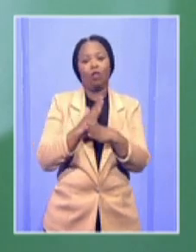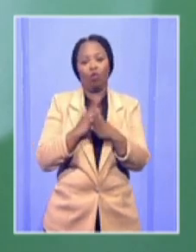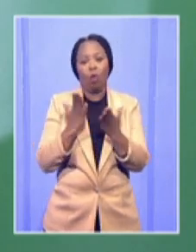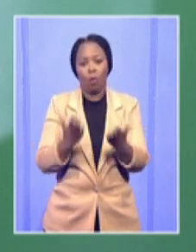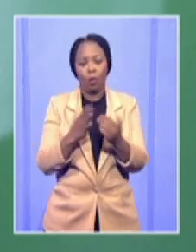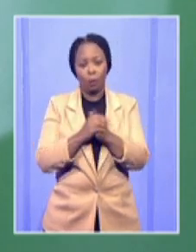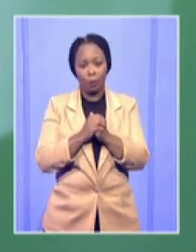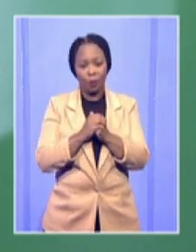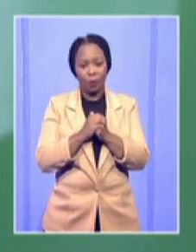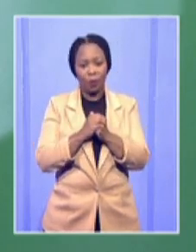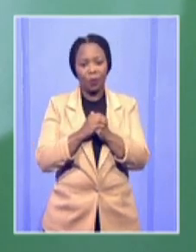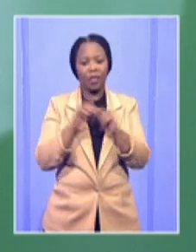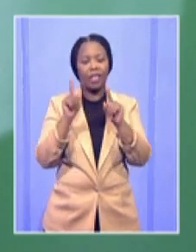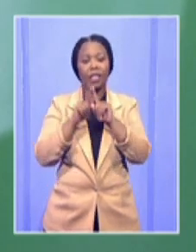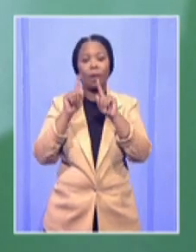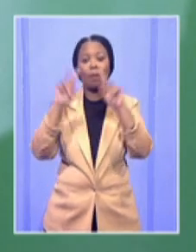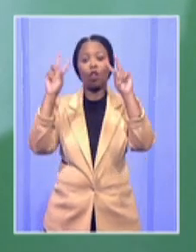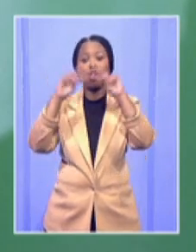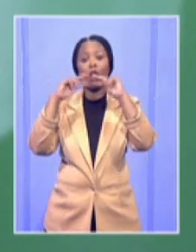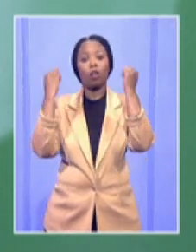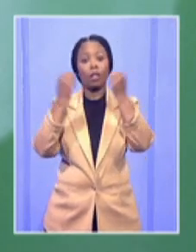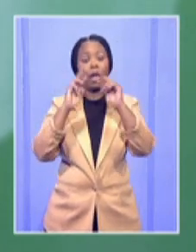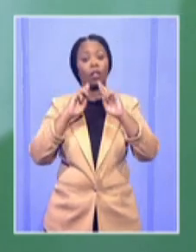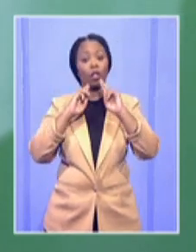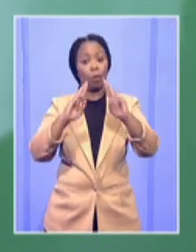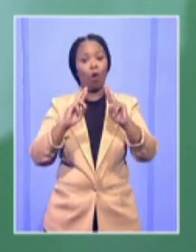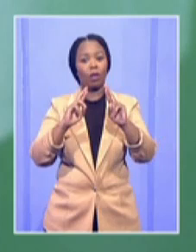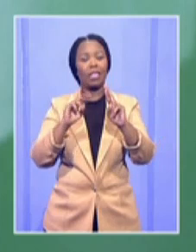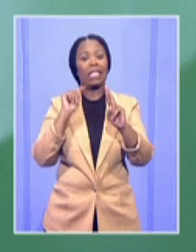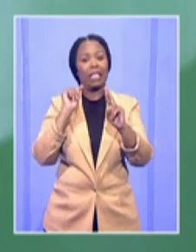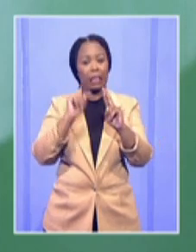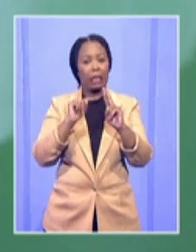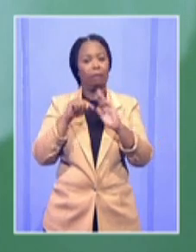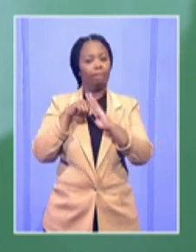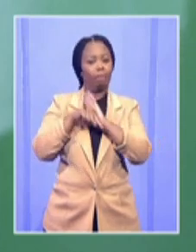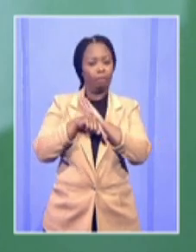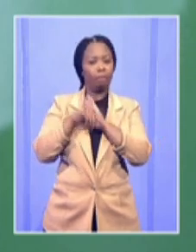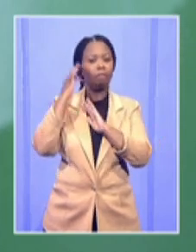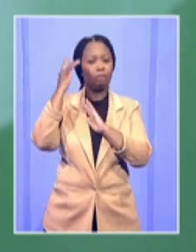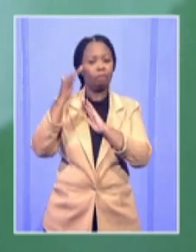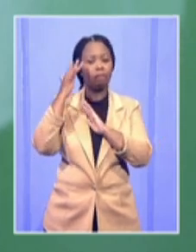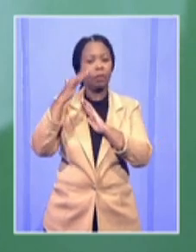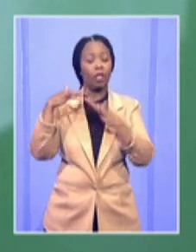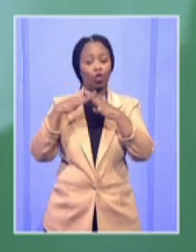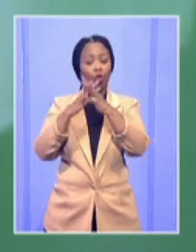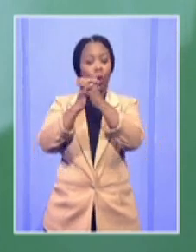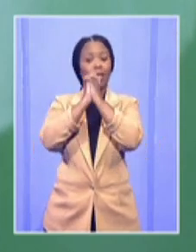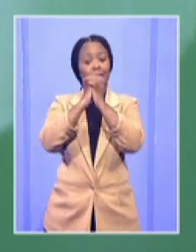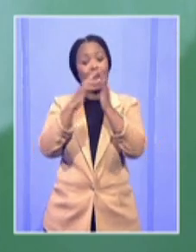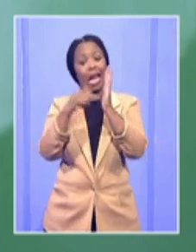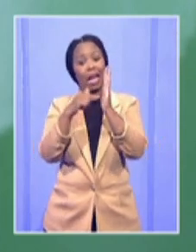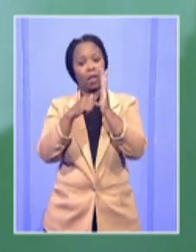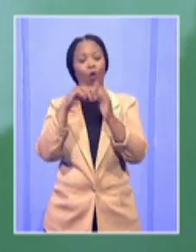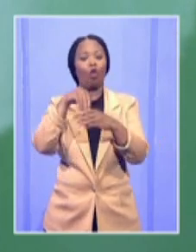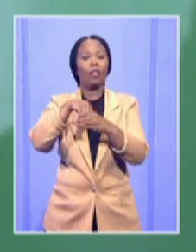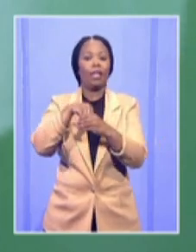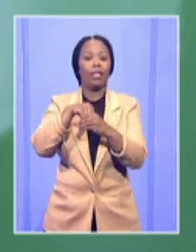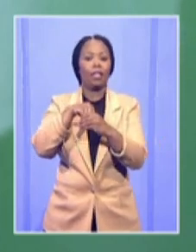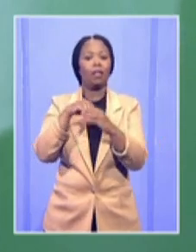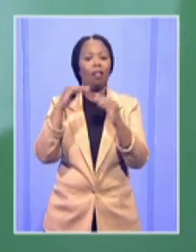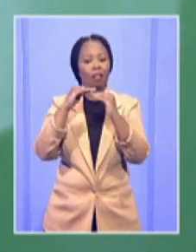Implicit in South Africa's national response was the sincere consideration of the historical context of inequality and how it